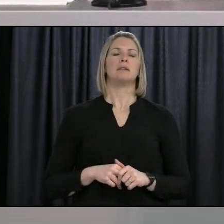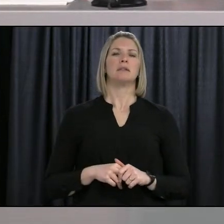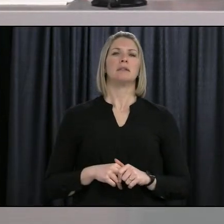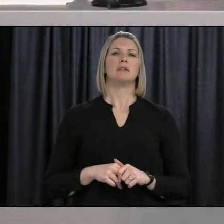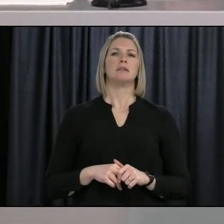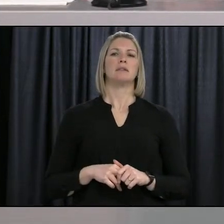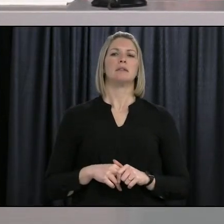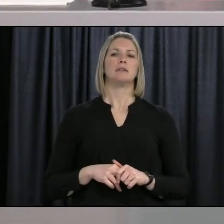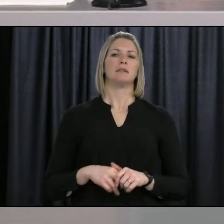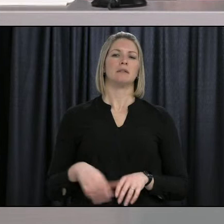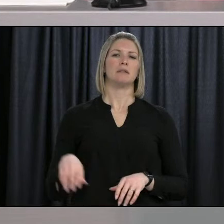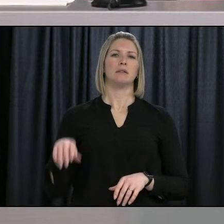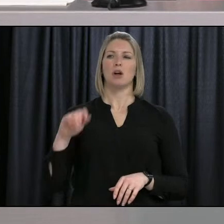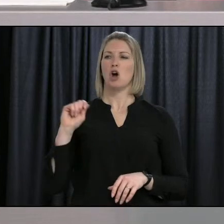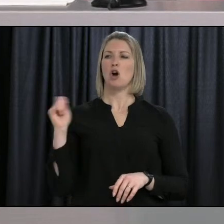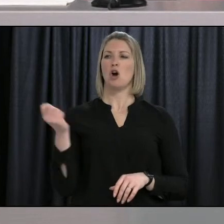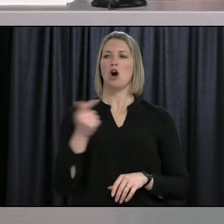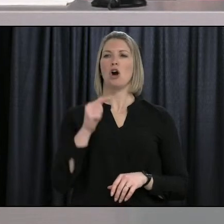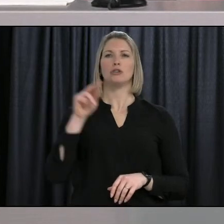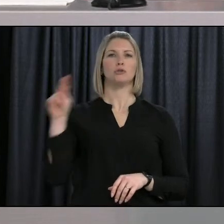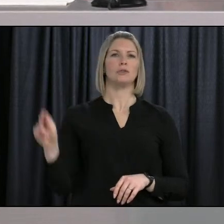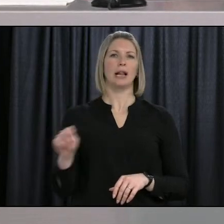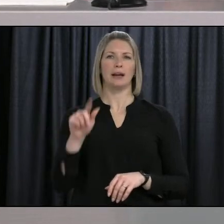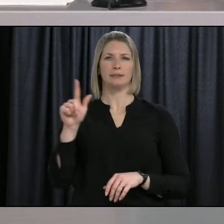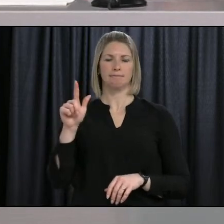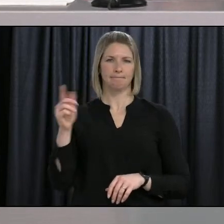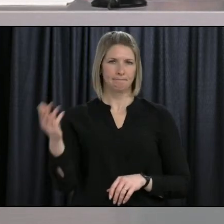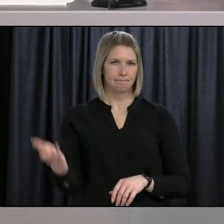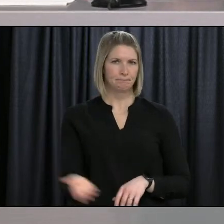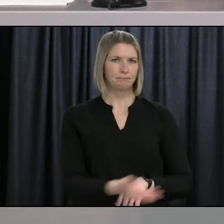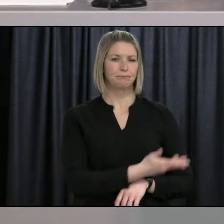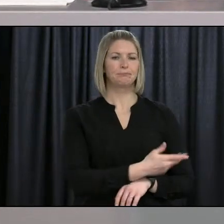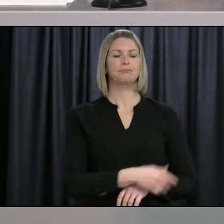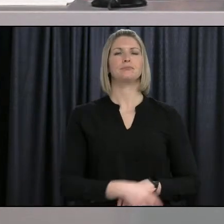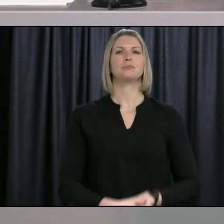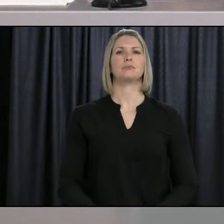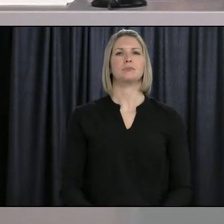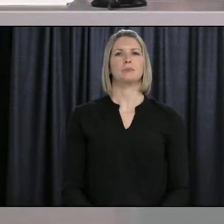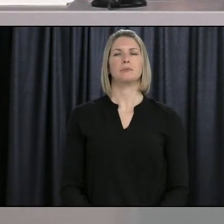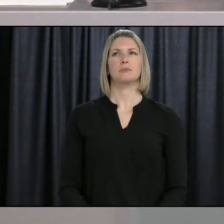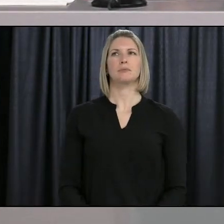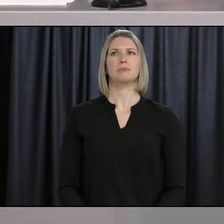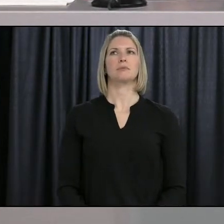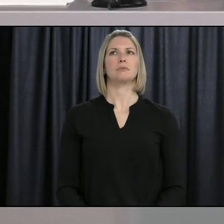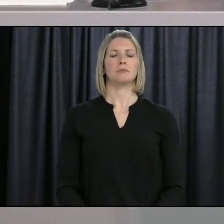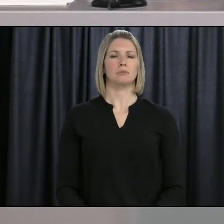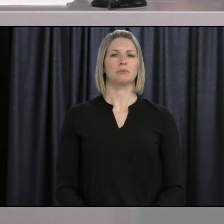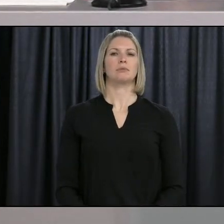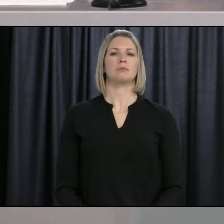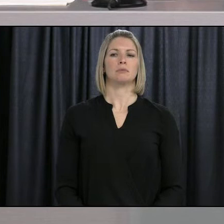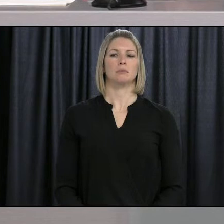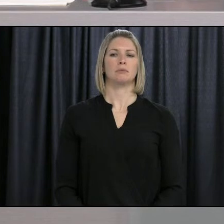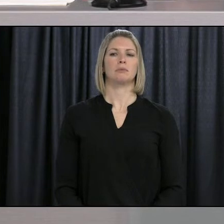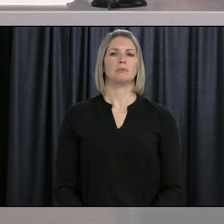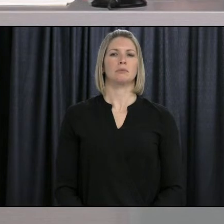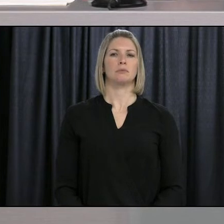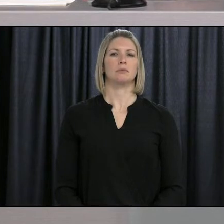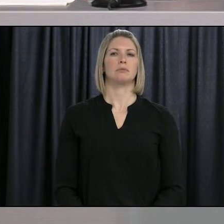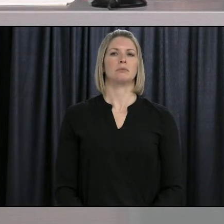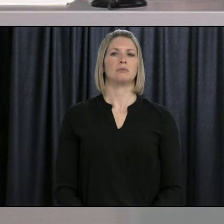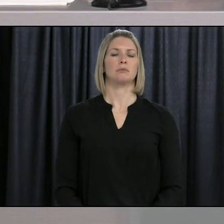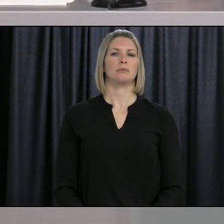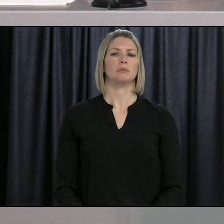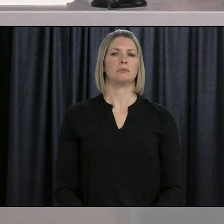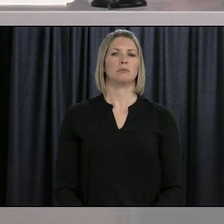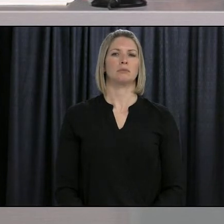questions are from Elizabeth Witten with All Newfoundland, Labrador. Please go ahead. Thank you. Just to follow up on my earlier questions, with